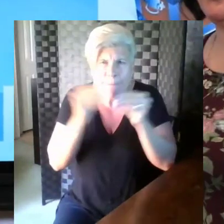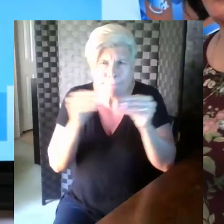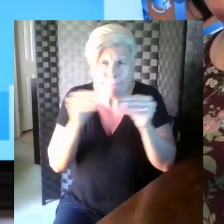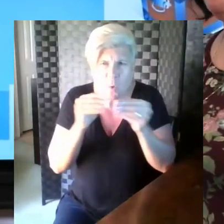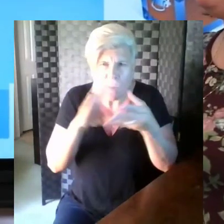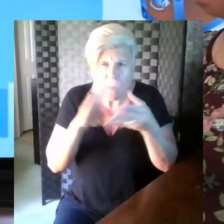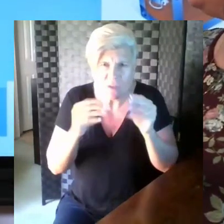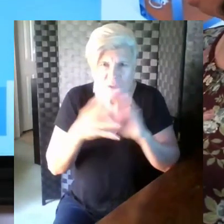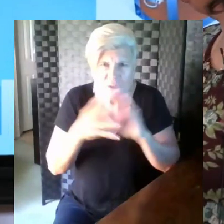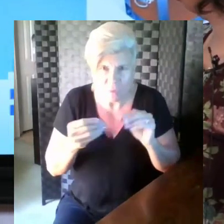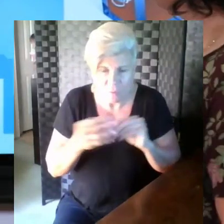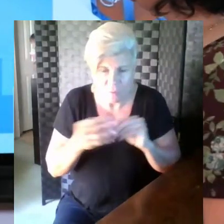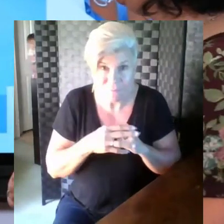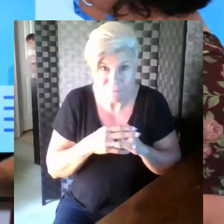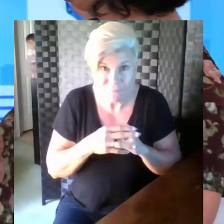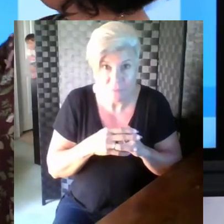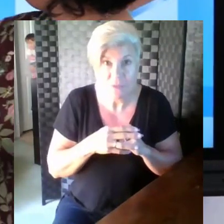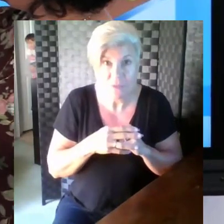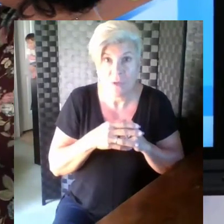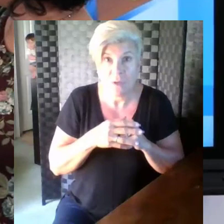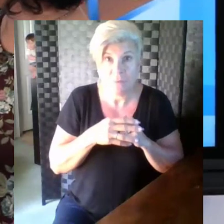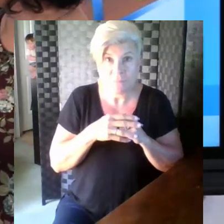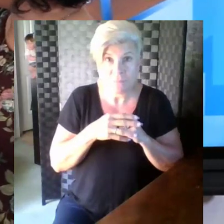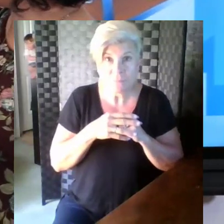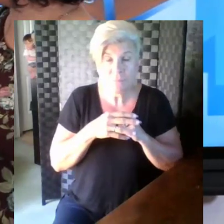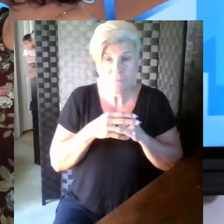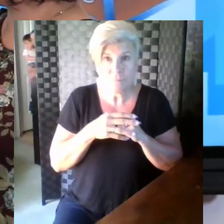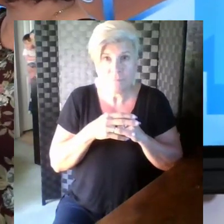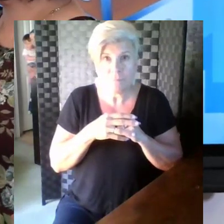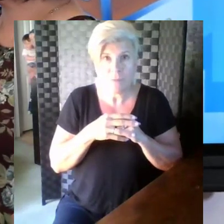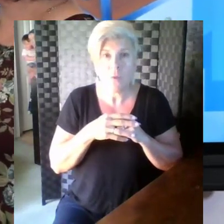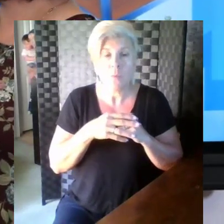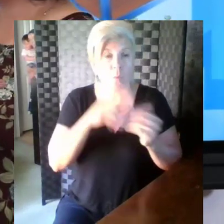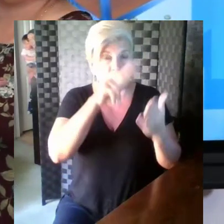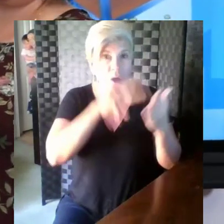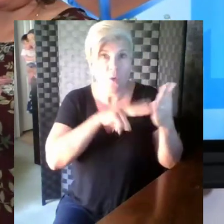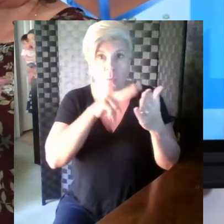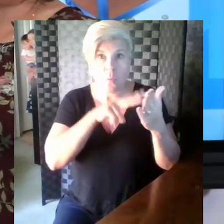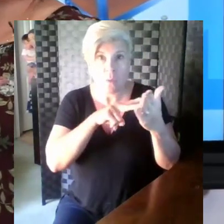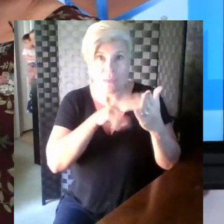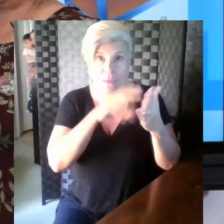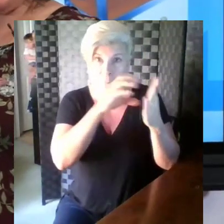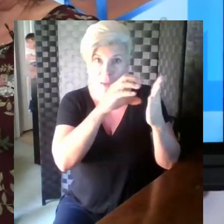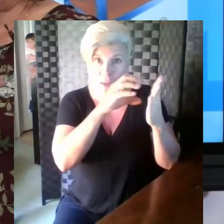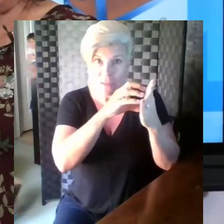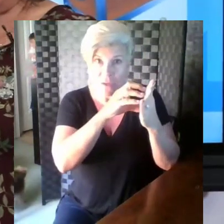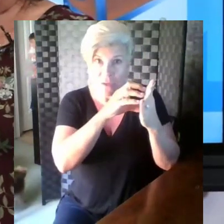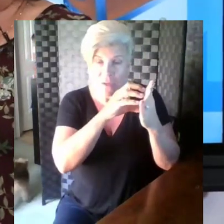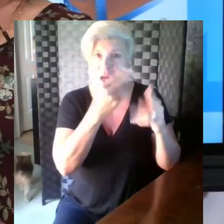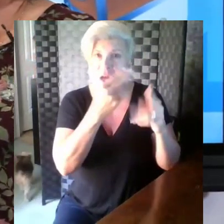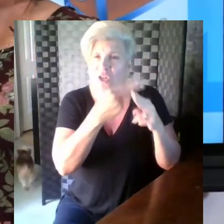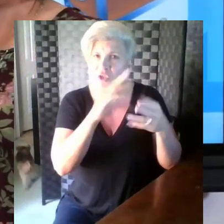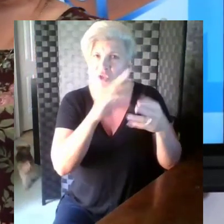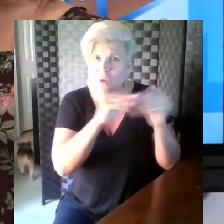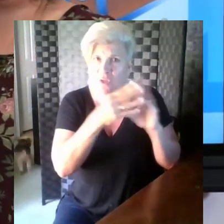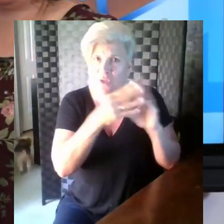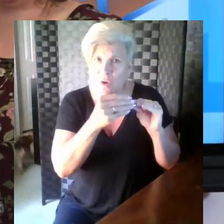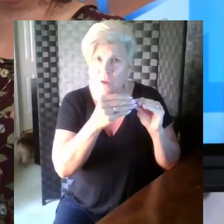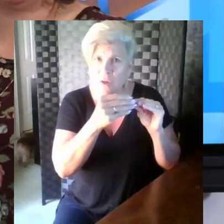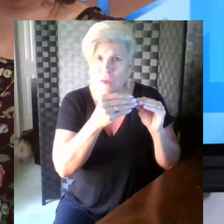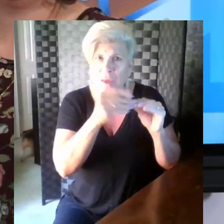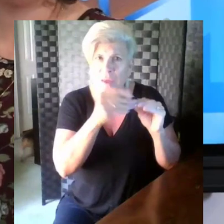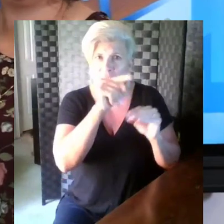the story. So this ReadWorks article or passage is pretty short, and there